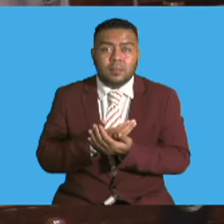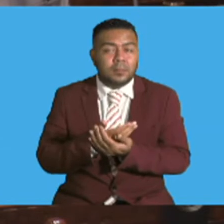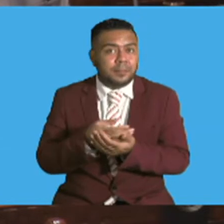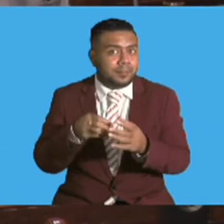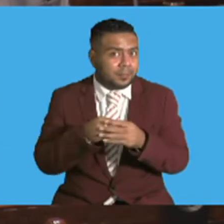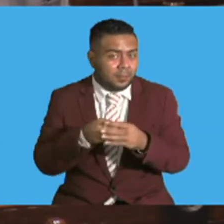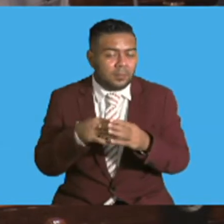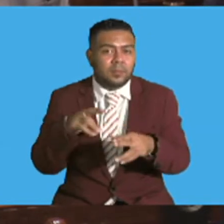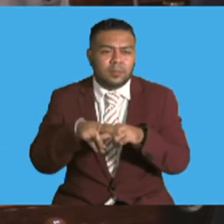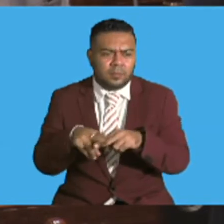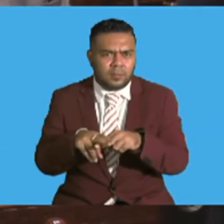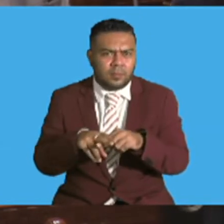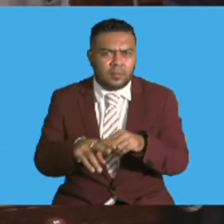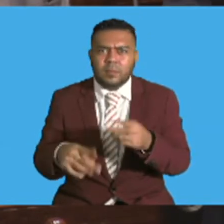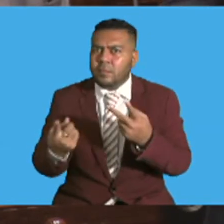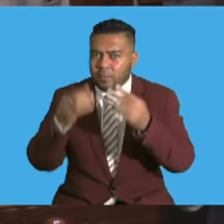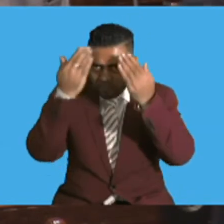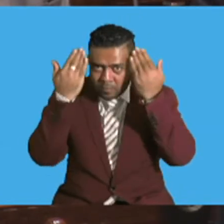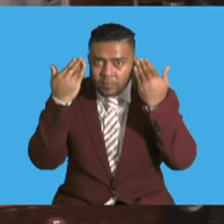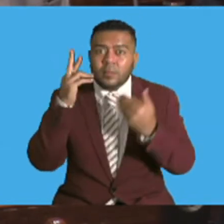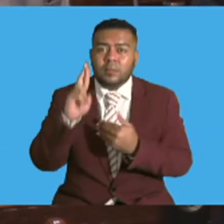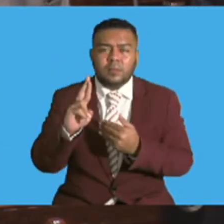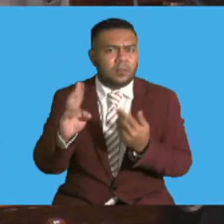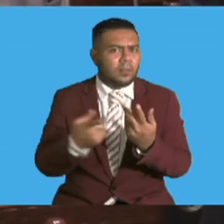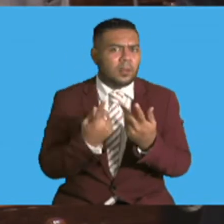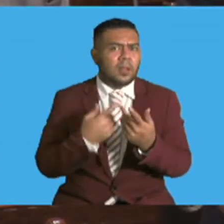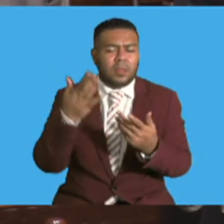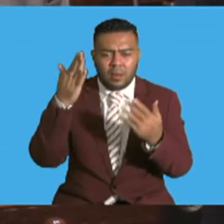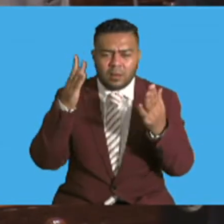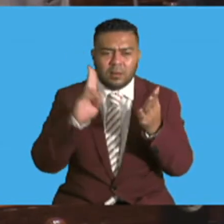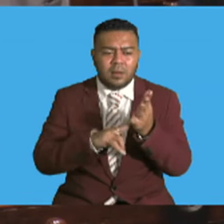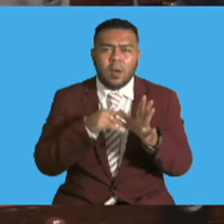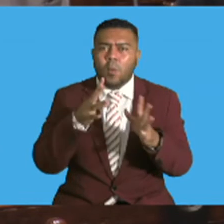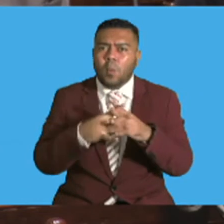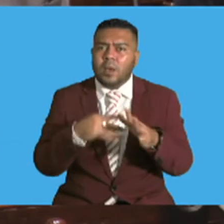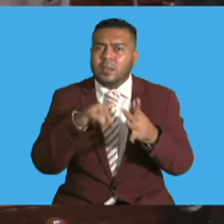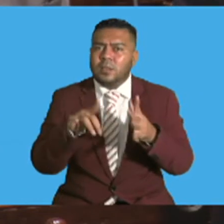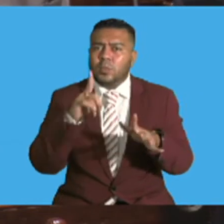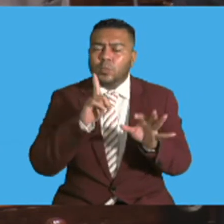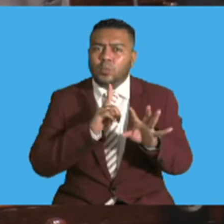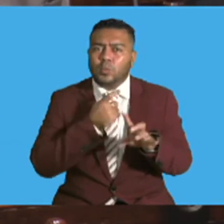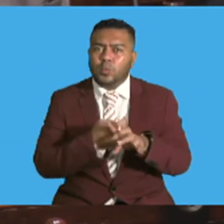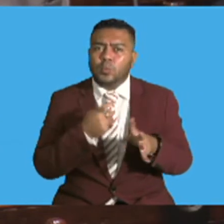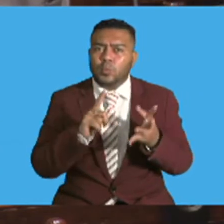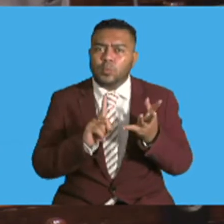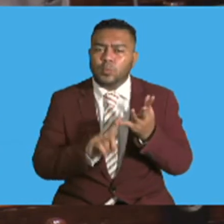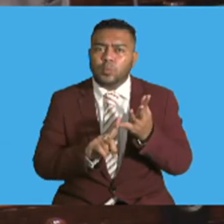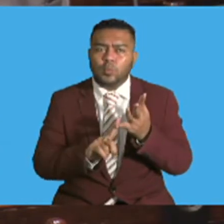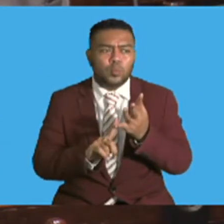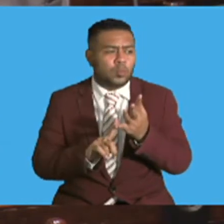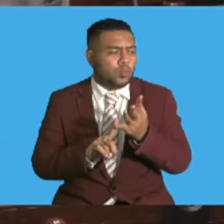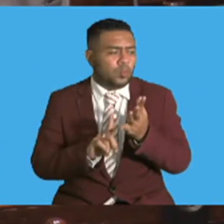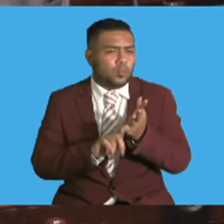And Mr. Speaker, sir, just, again, Honorable Nawikula mentioned about, we are in crisis, there's no money and all of